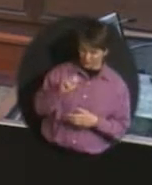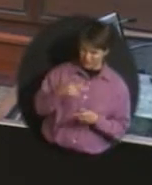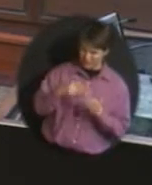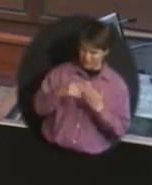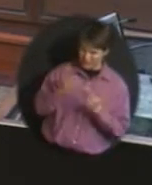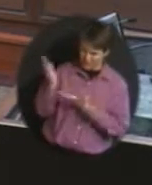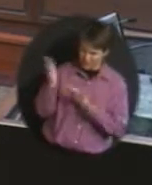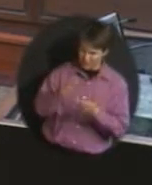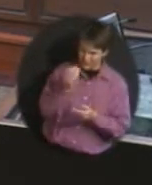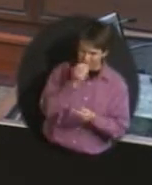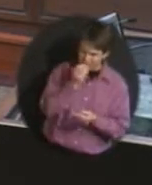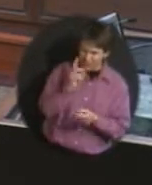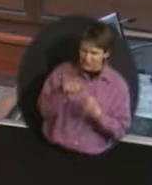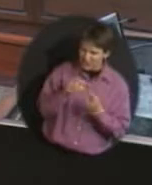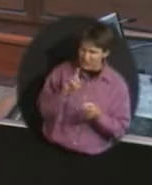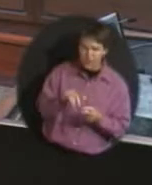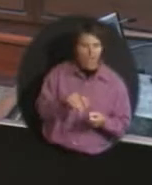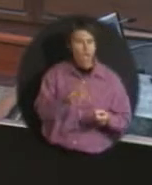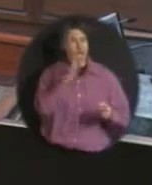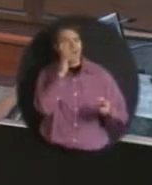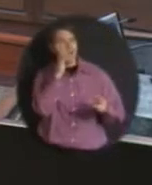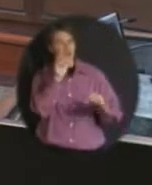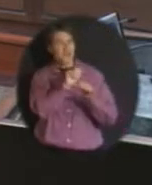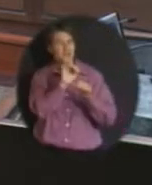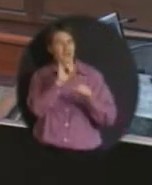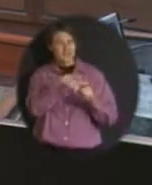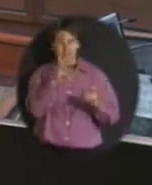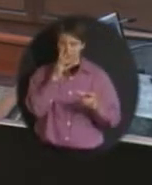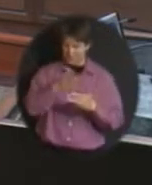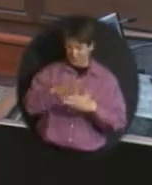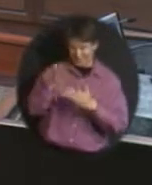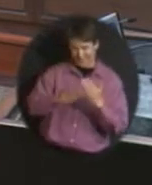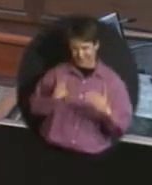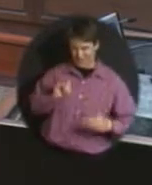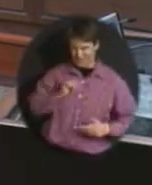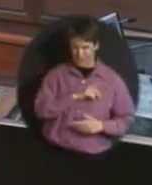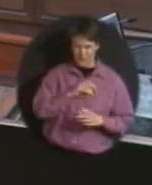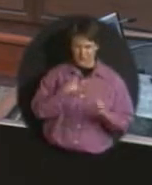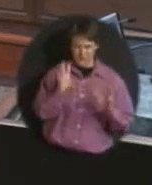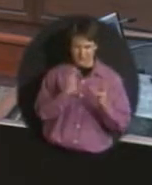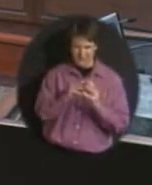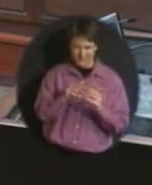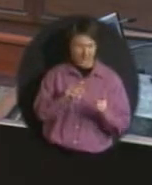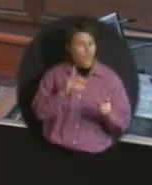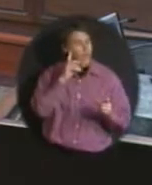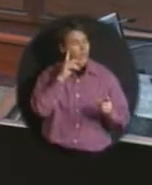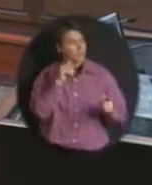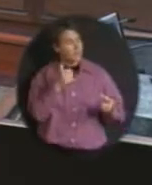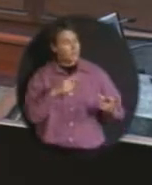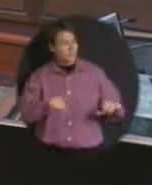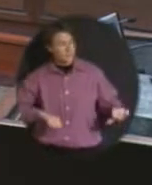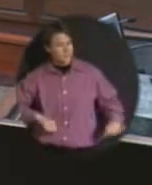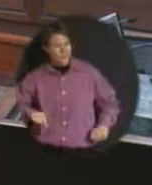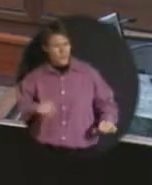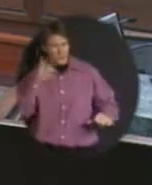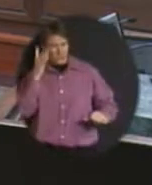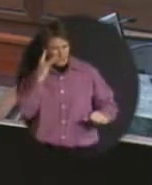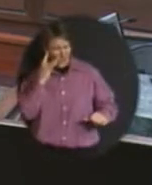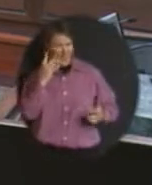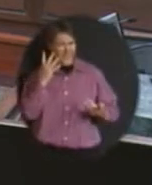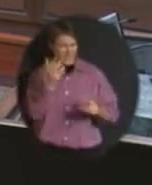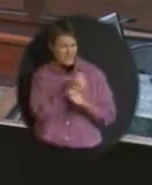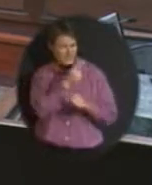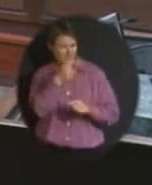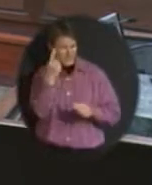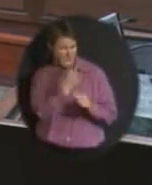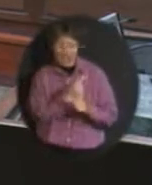so. If they did, that would be at the end of the board meeting. I think they need to show off a little bit of why they won first place. That's so right. There you